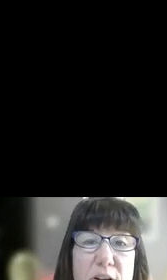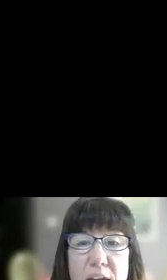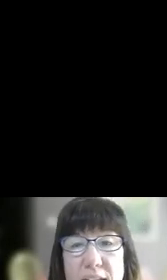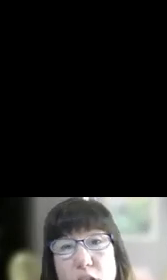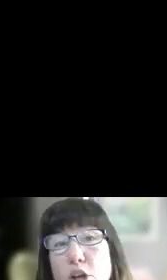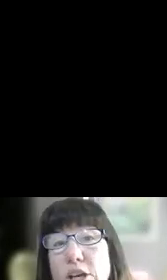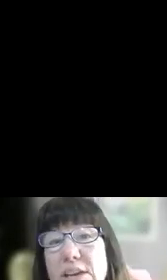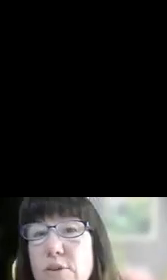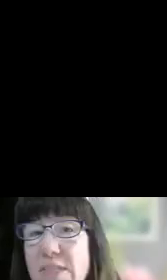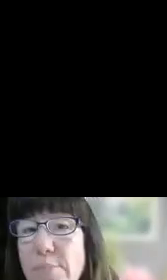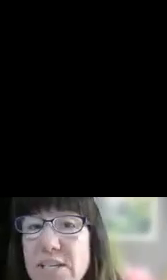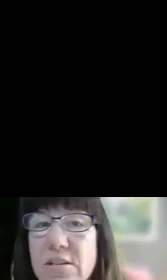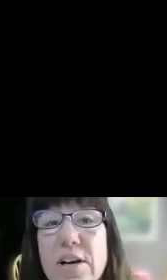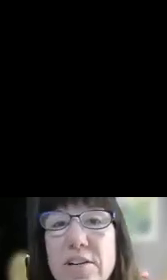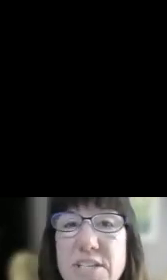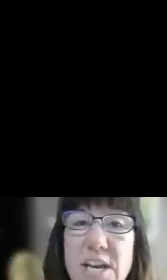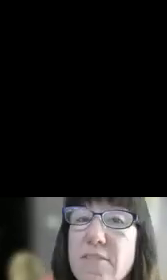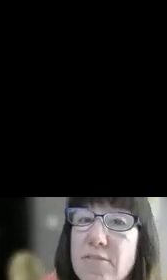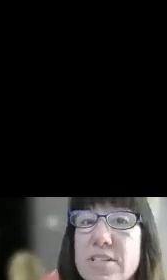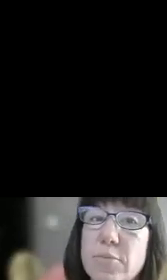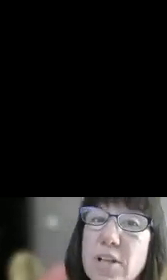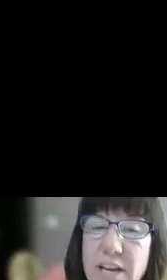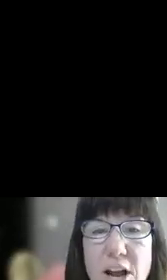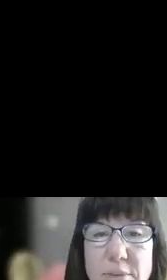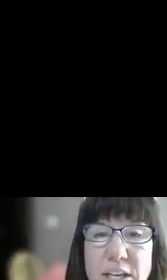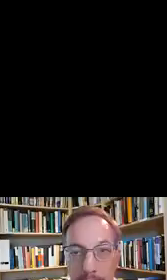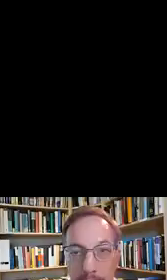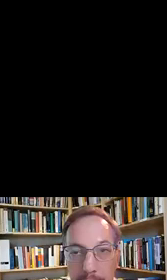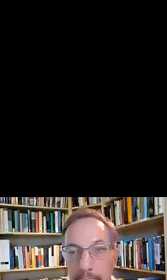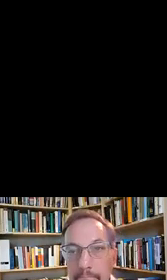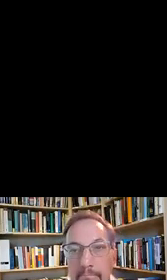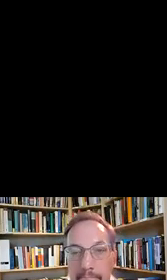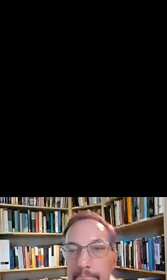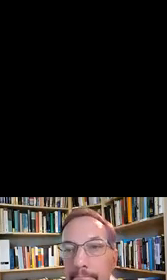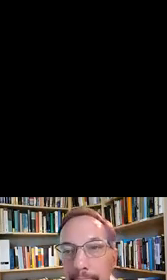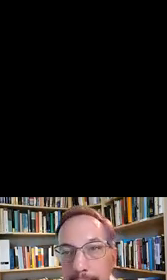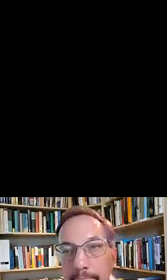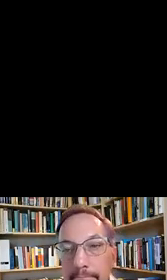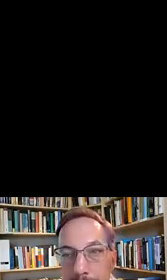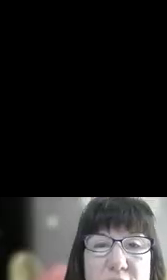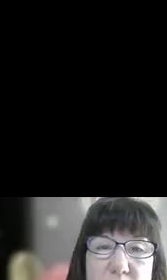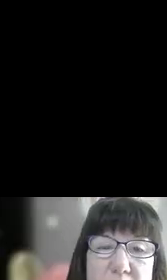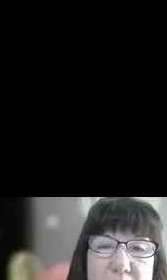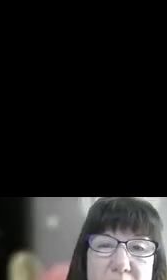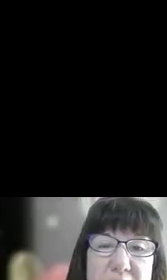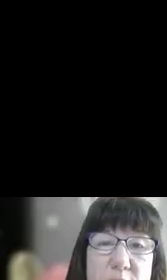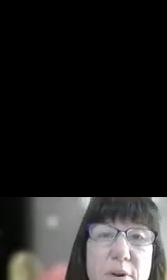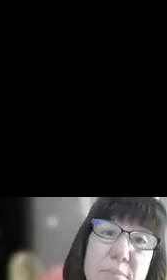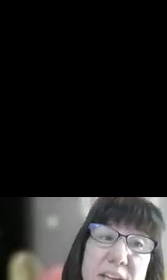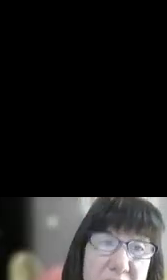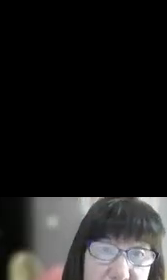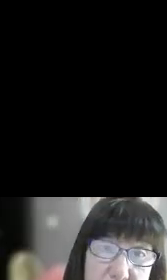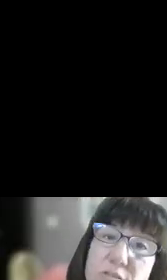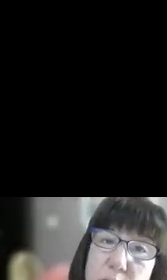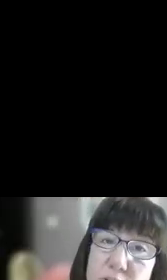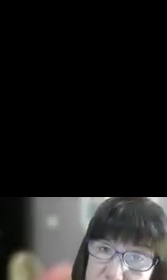calendar and then looking for that particular area of study, for example, economics, it would explain to you and list for you the